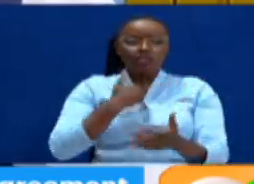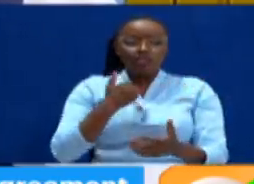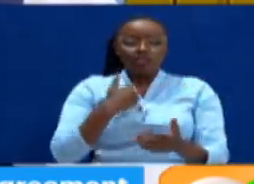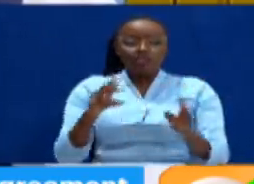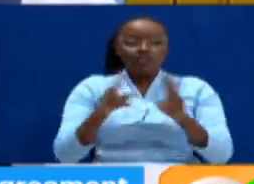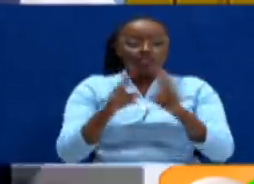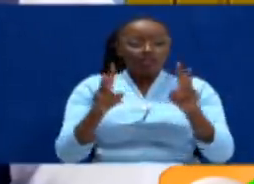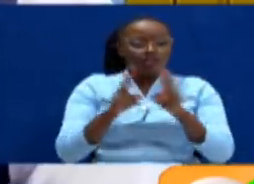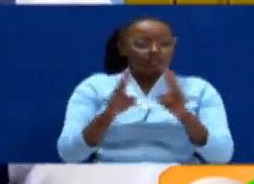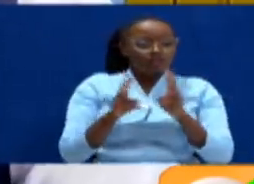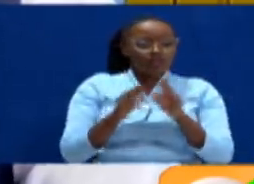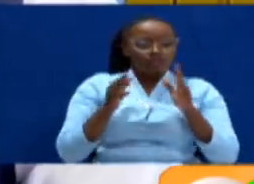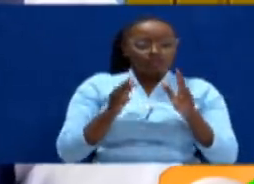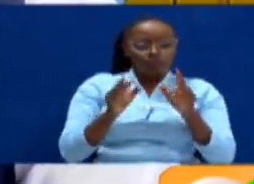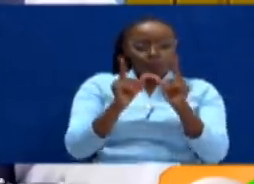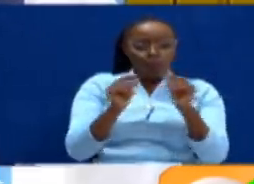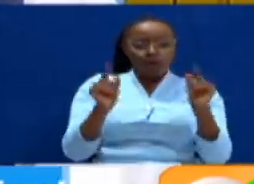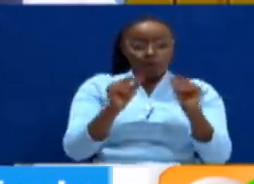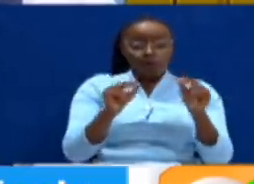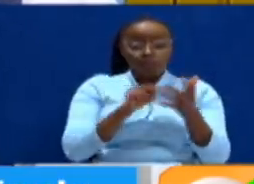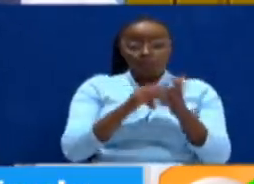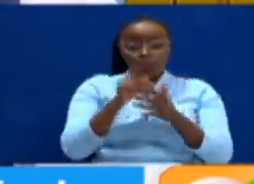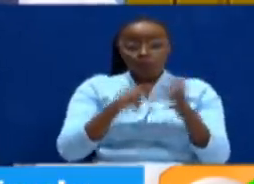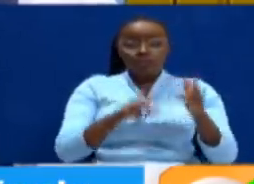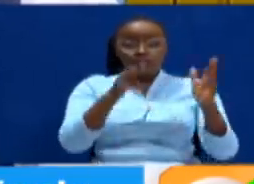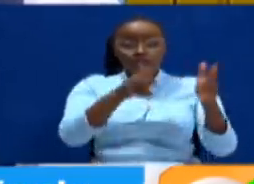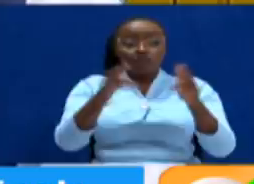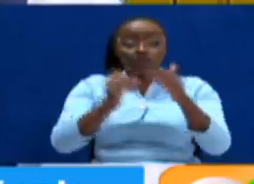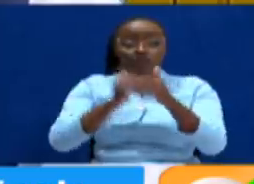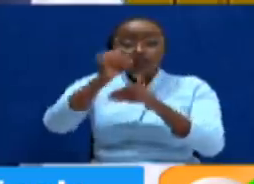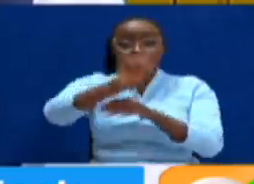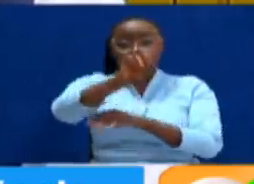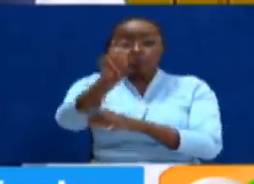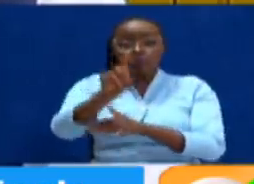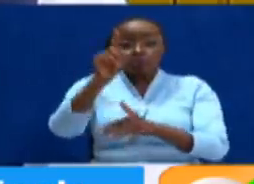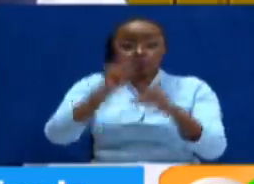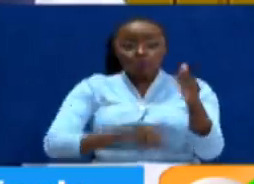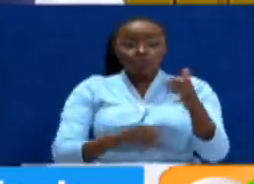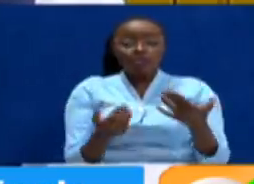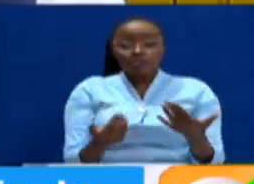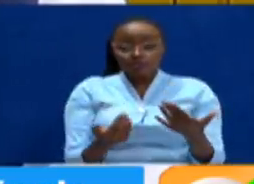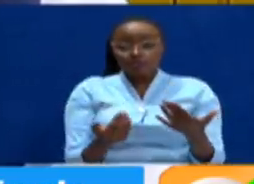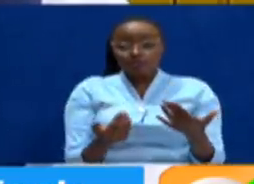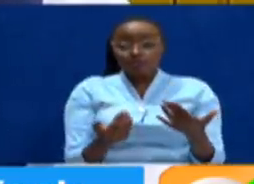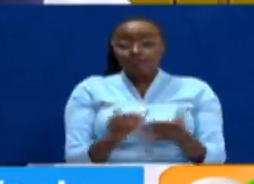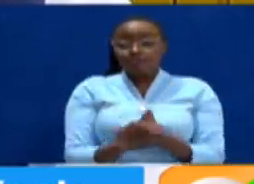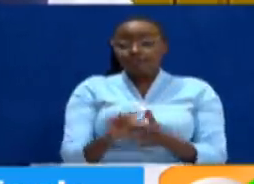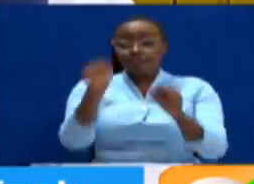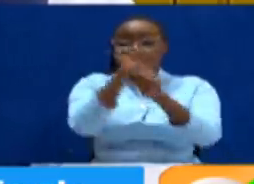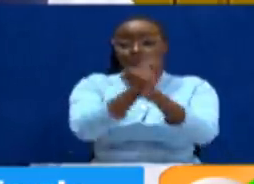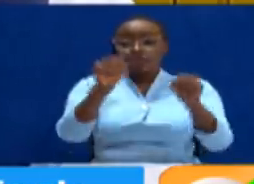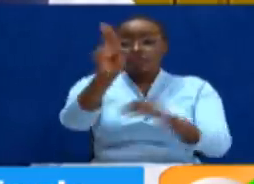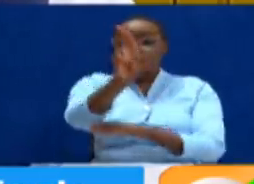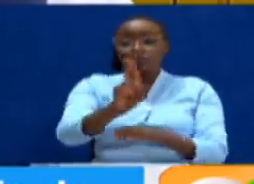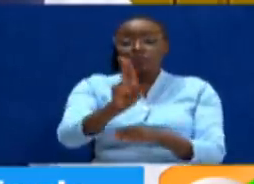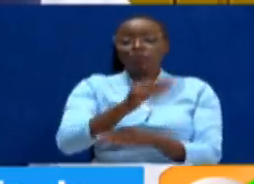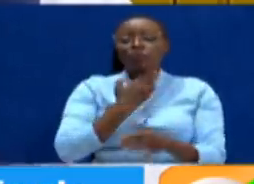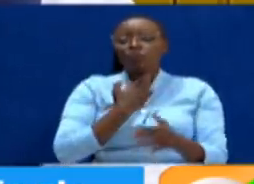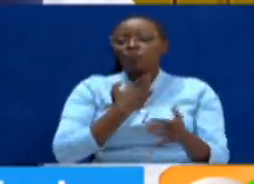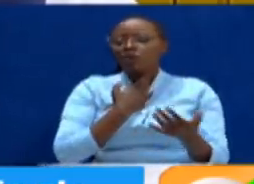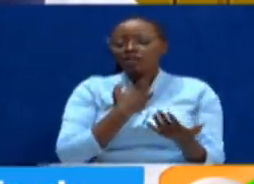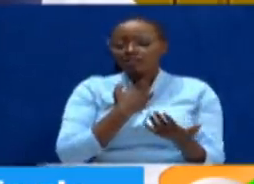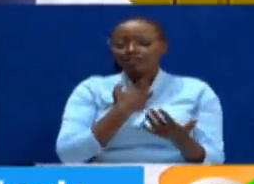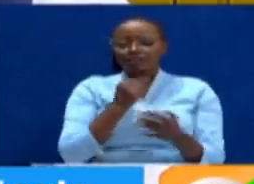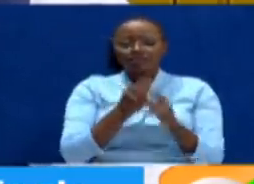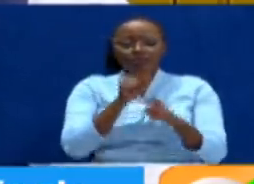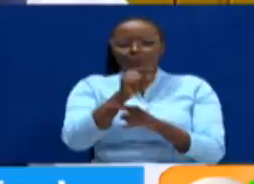very, very physical terms. So obviously the next question would be, what does President Uhuru Kenyatta want